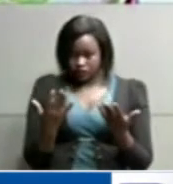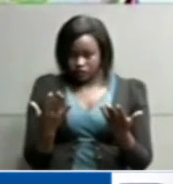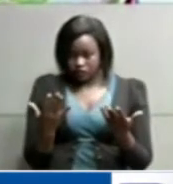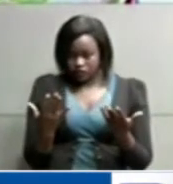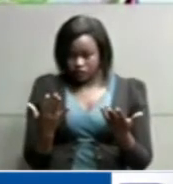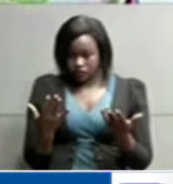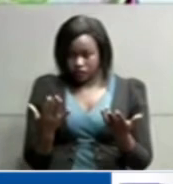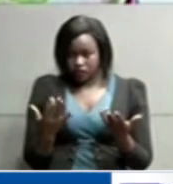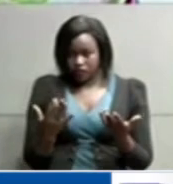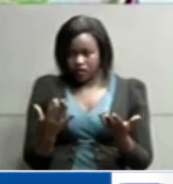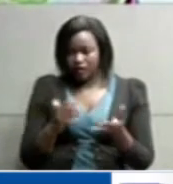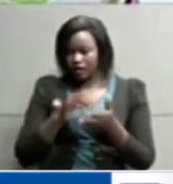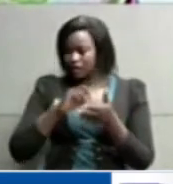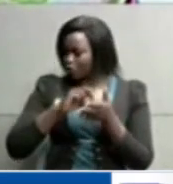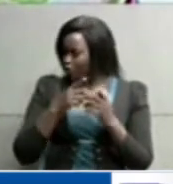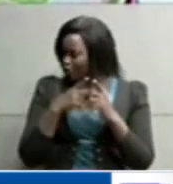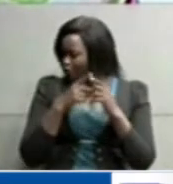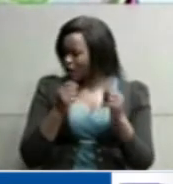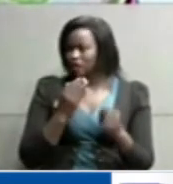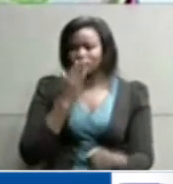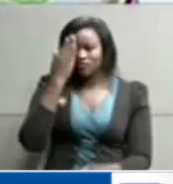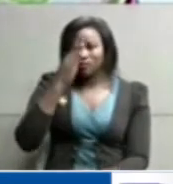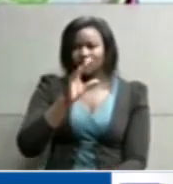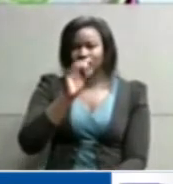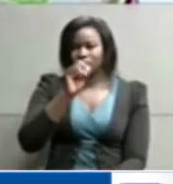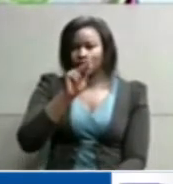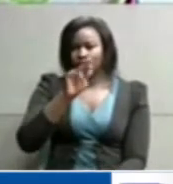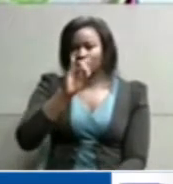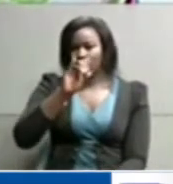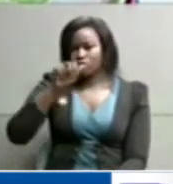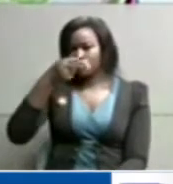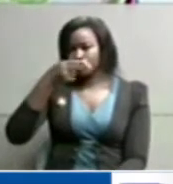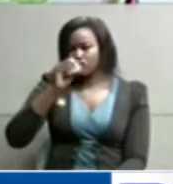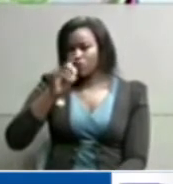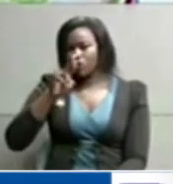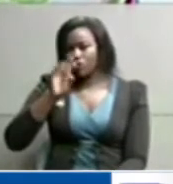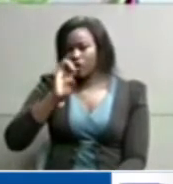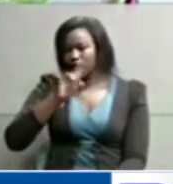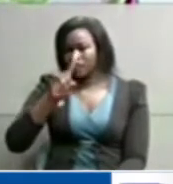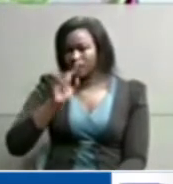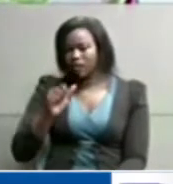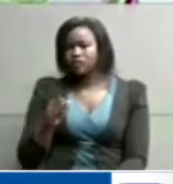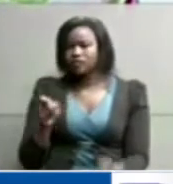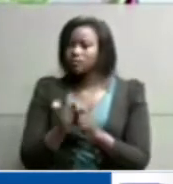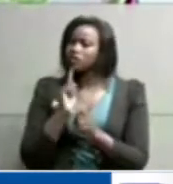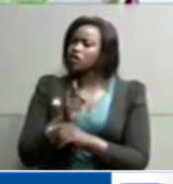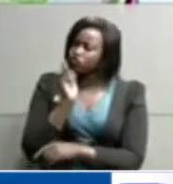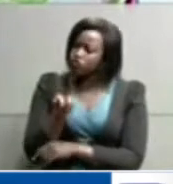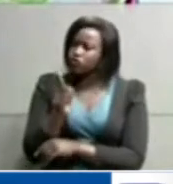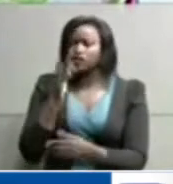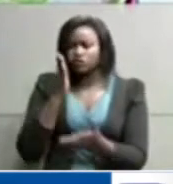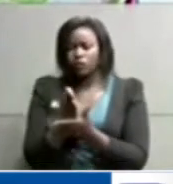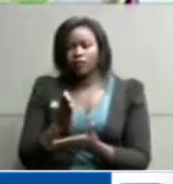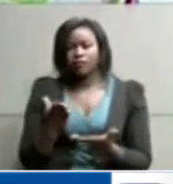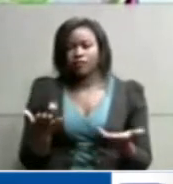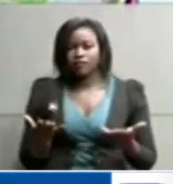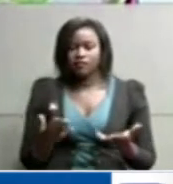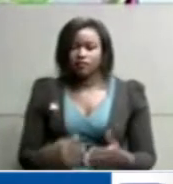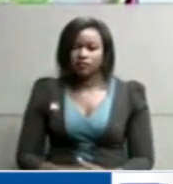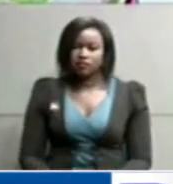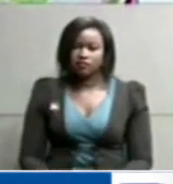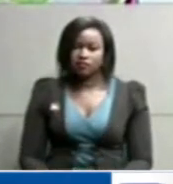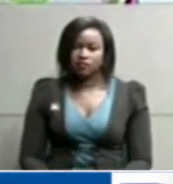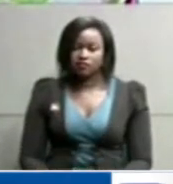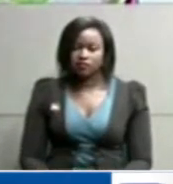that is okshoreza. Okshoreza. In fact, children are normally beaten. Don't okshoreza. Don't,